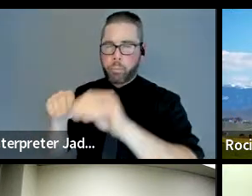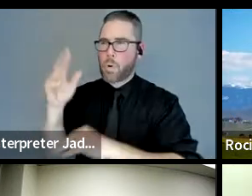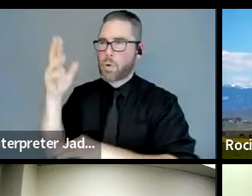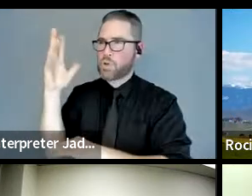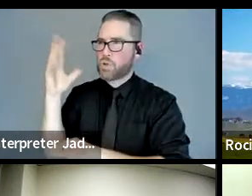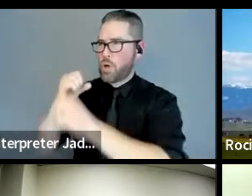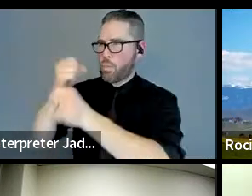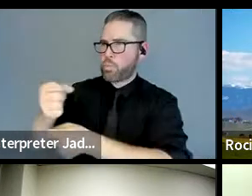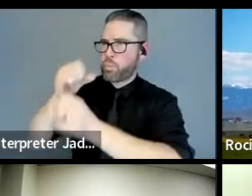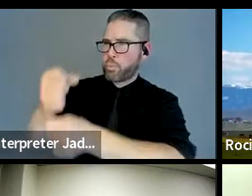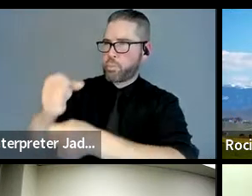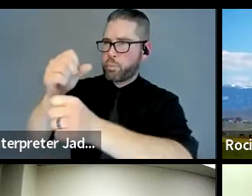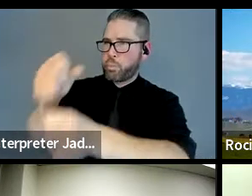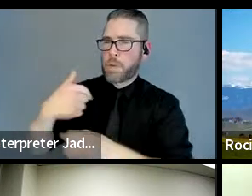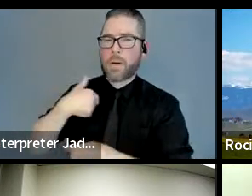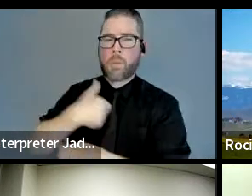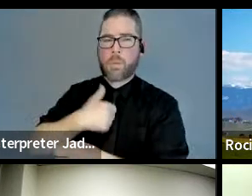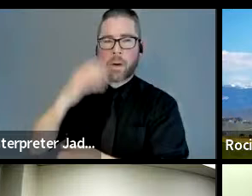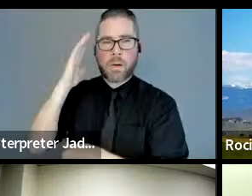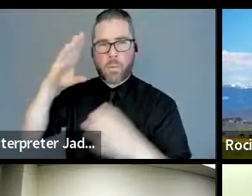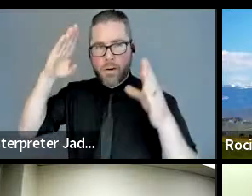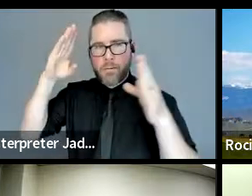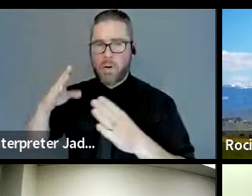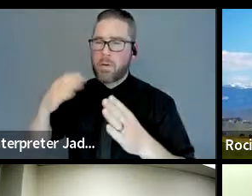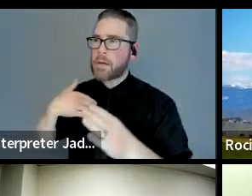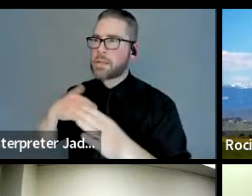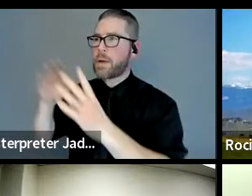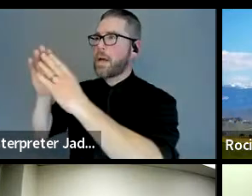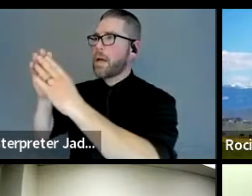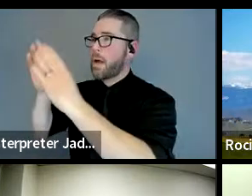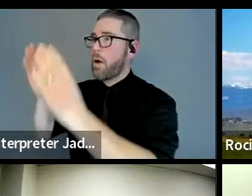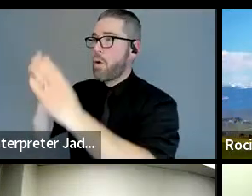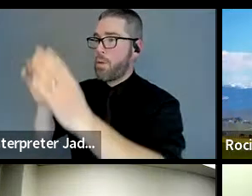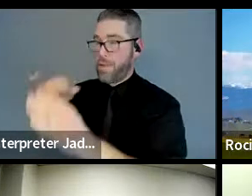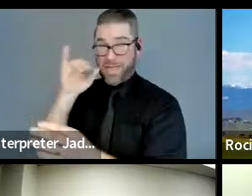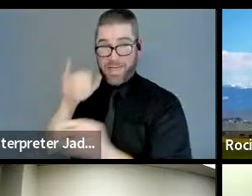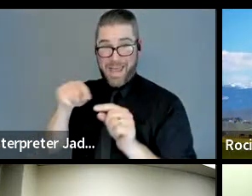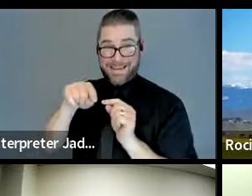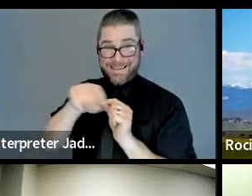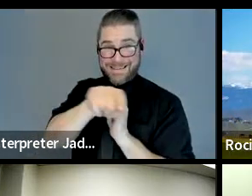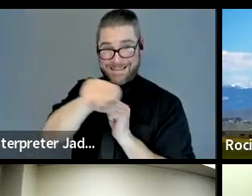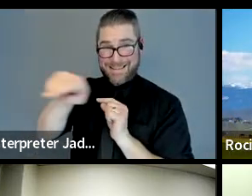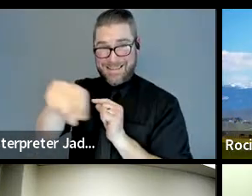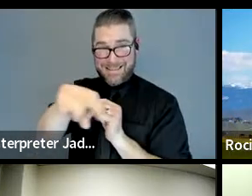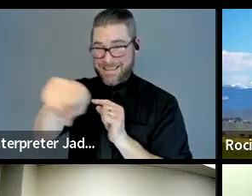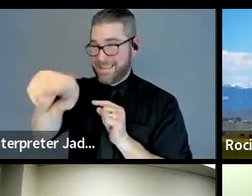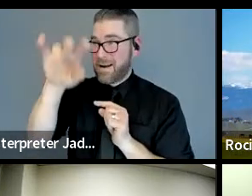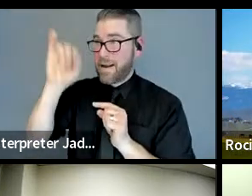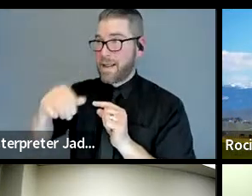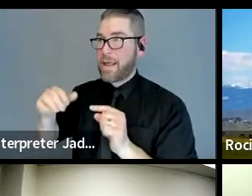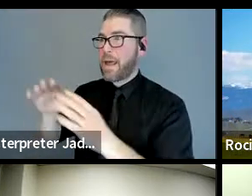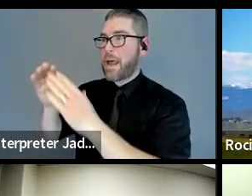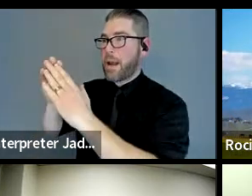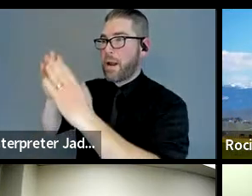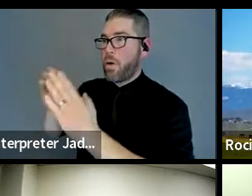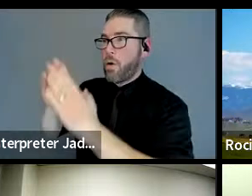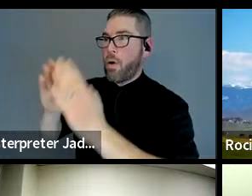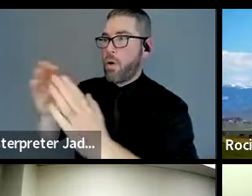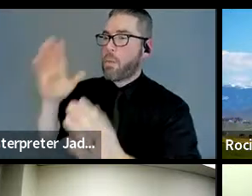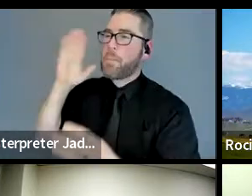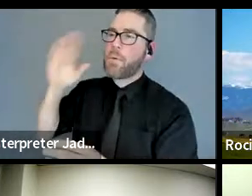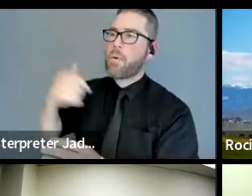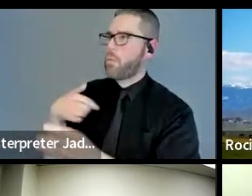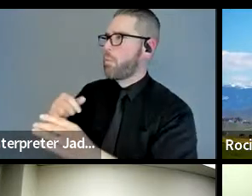our canvassing along the homes on those routes. And we have staffing that